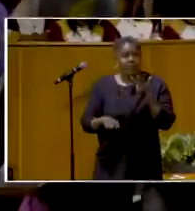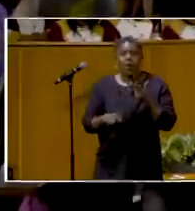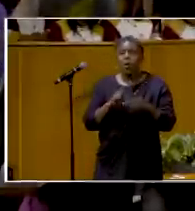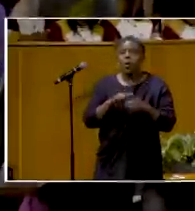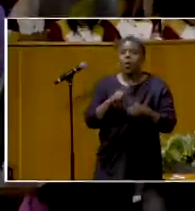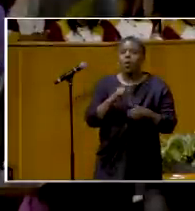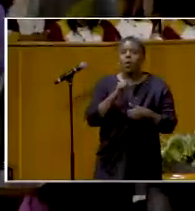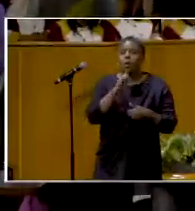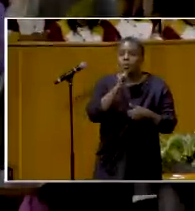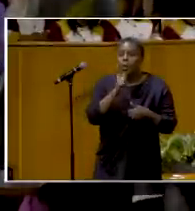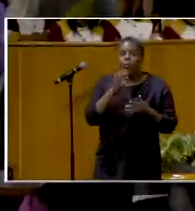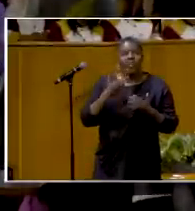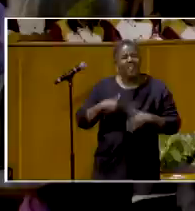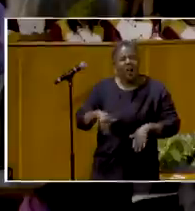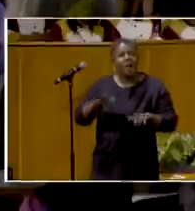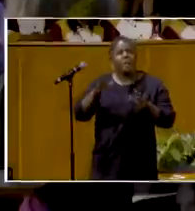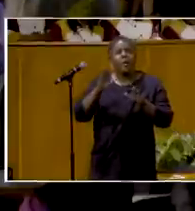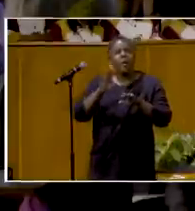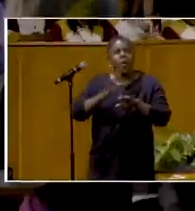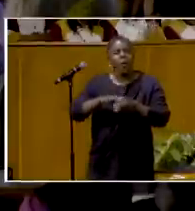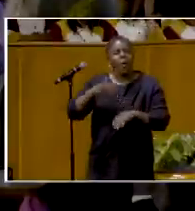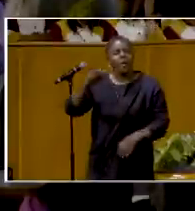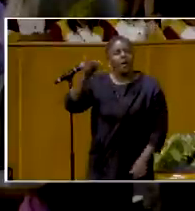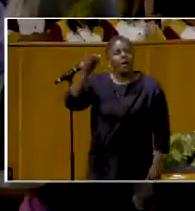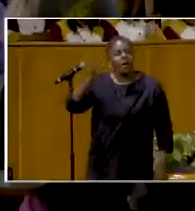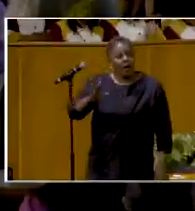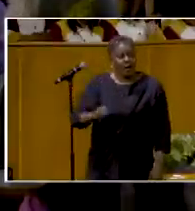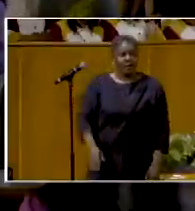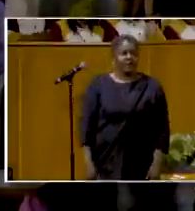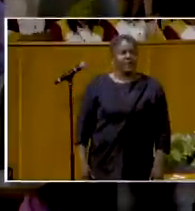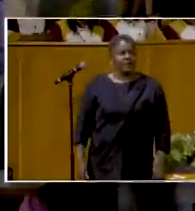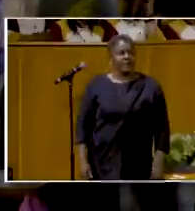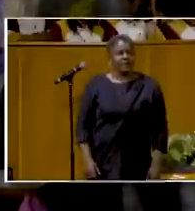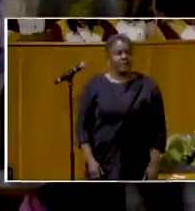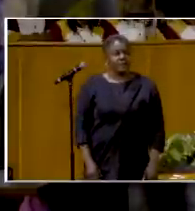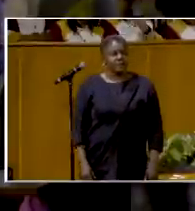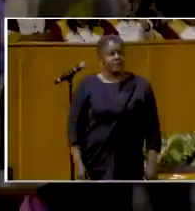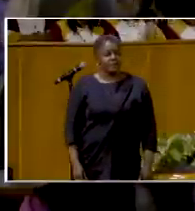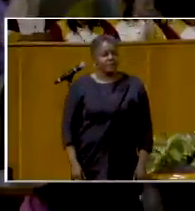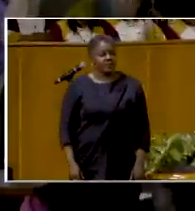Don't give up on God.